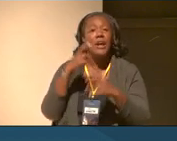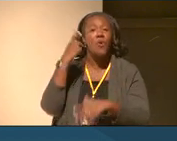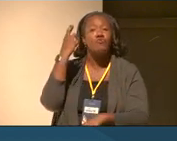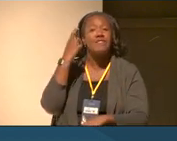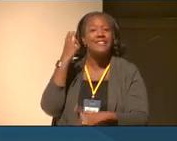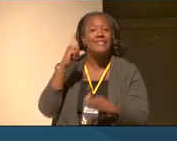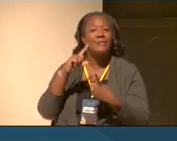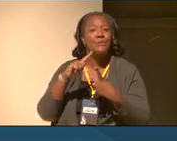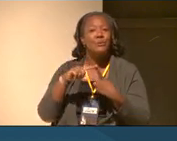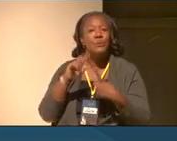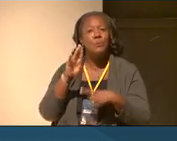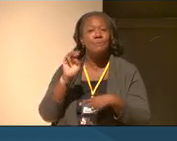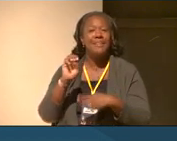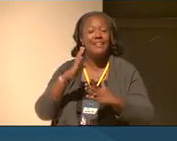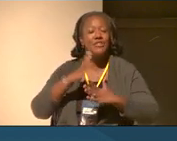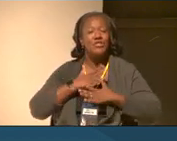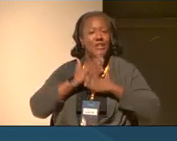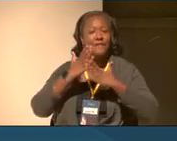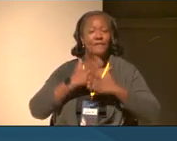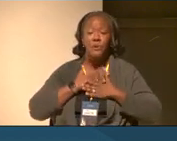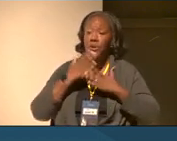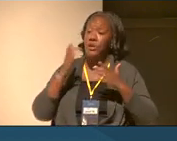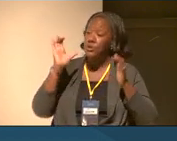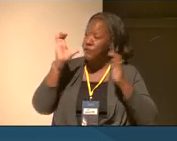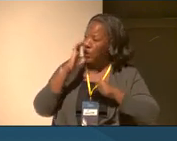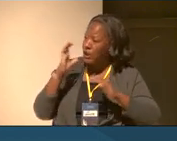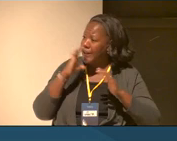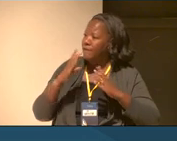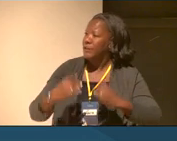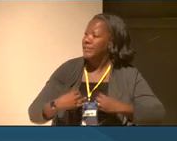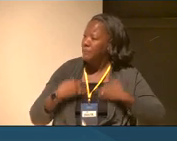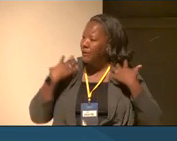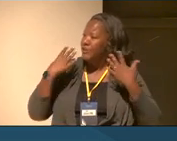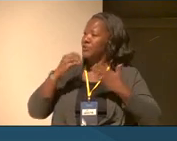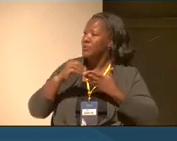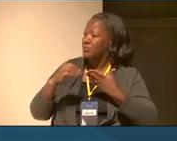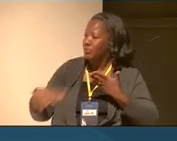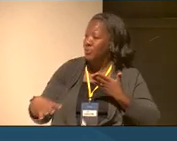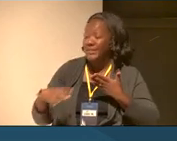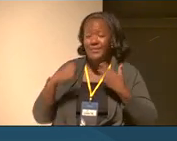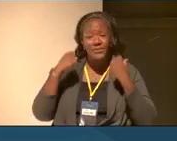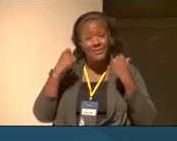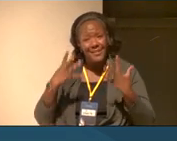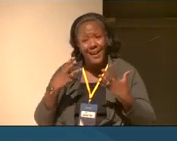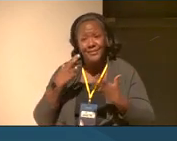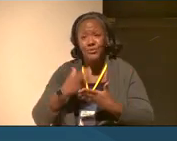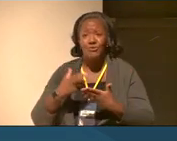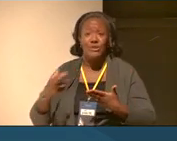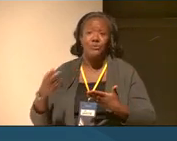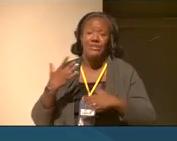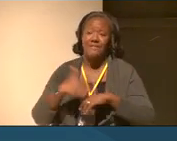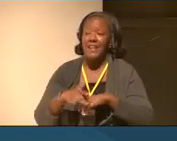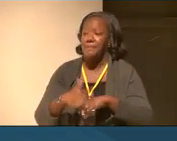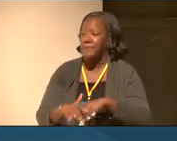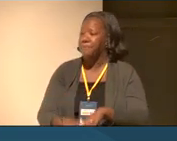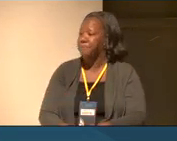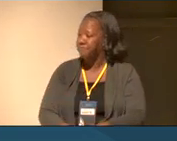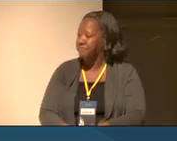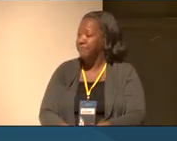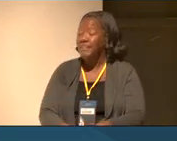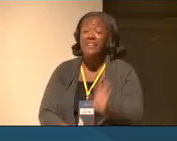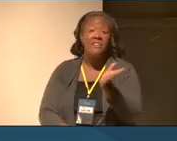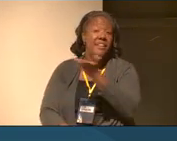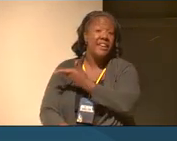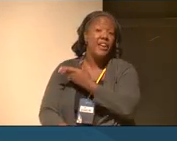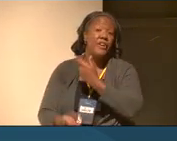to inspire your students about what they can do and what's working, there are lots of resources out there for you. So here are a few.